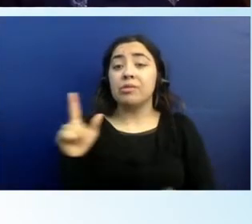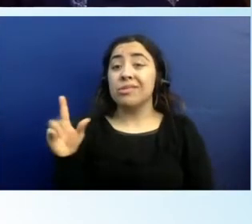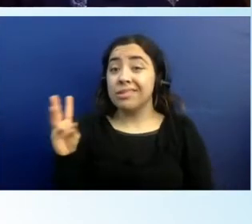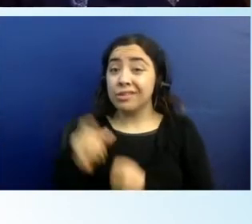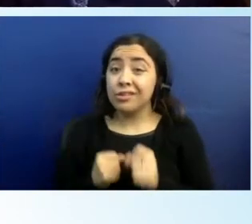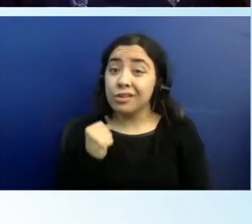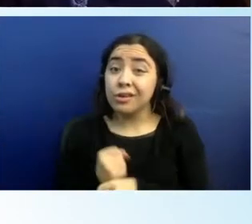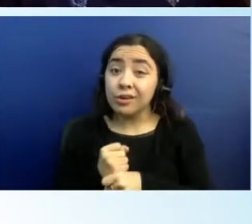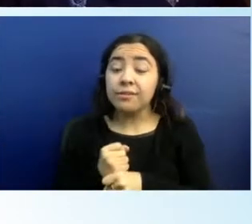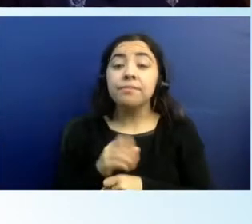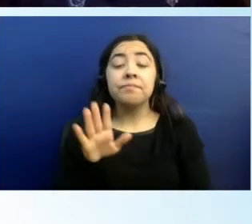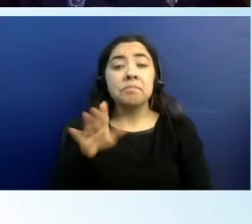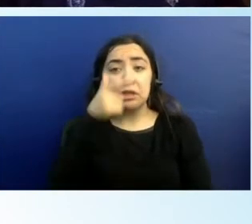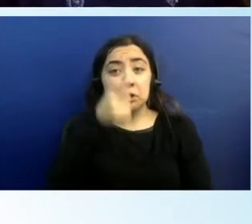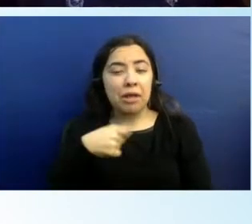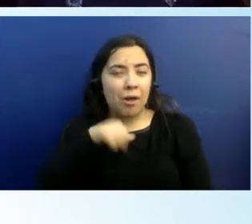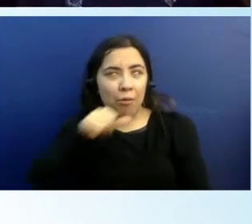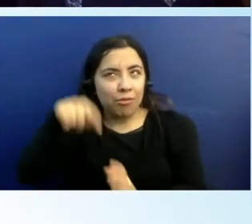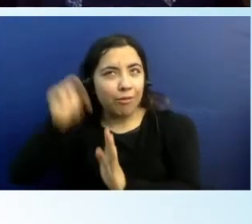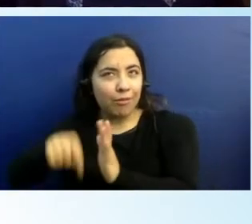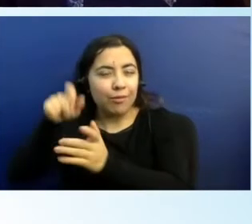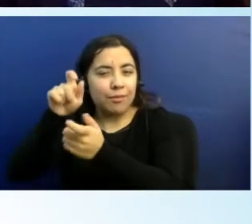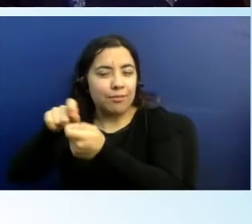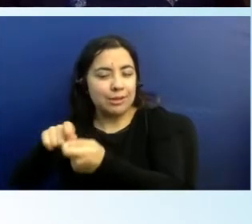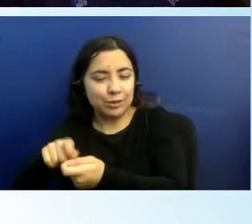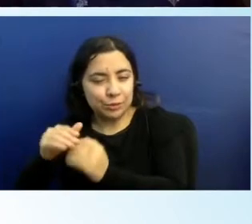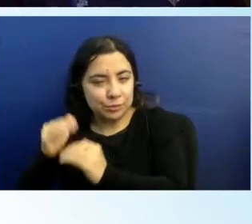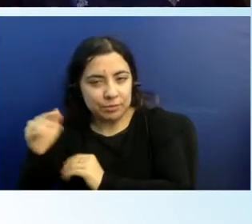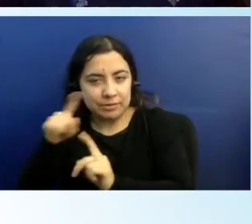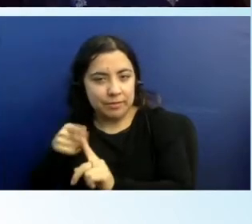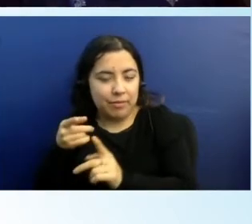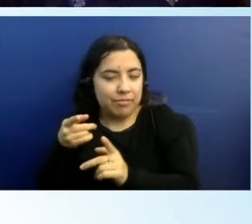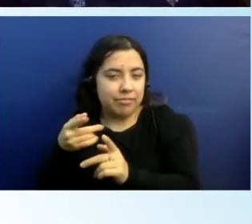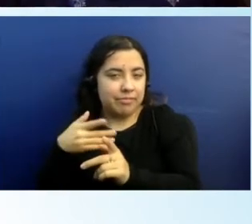interesting thing, I won't go into much more detail about this, but